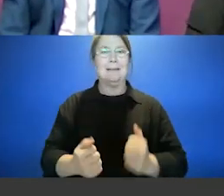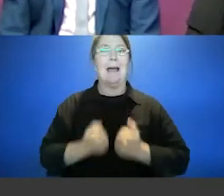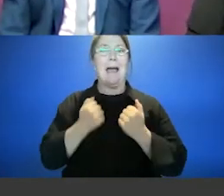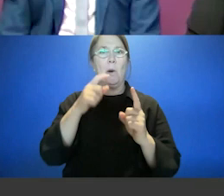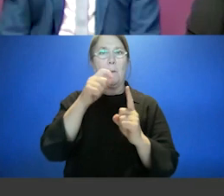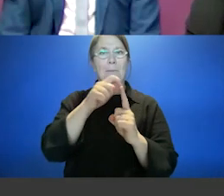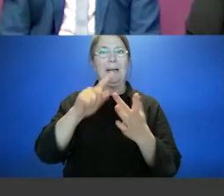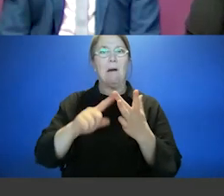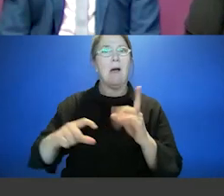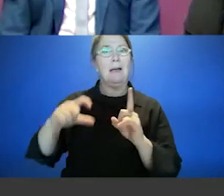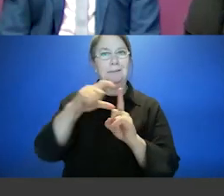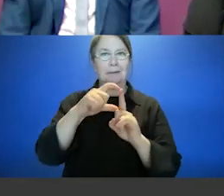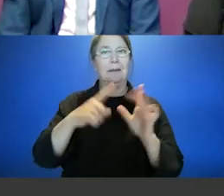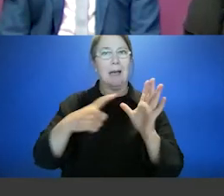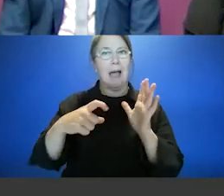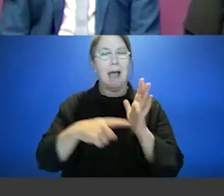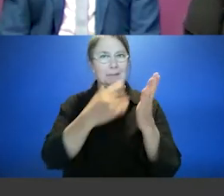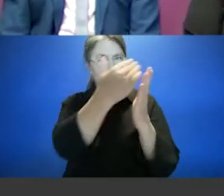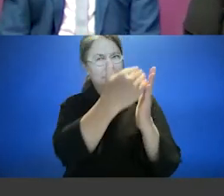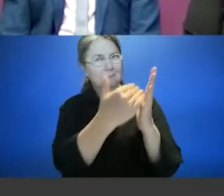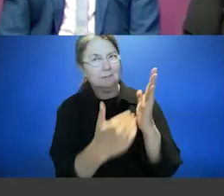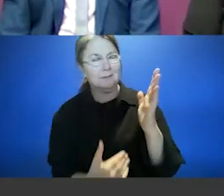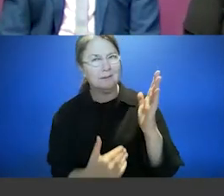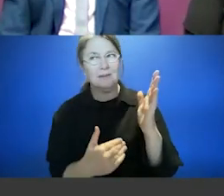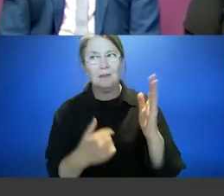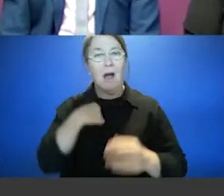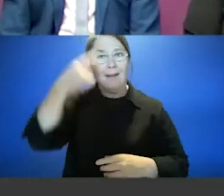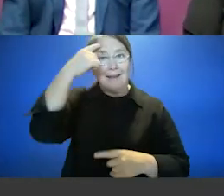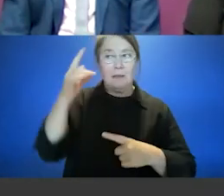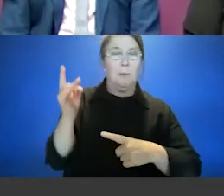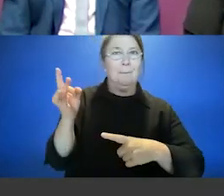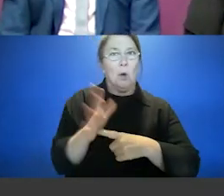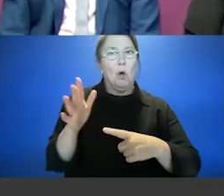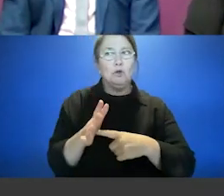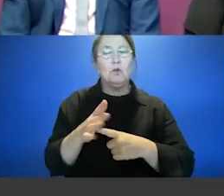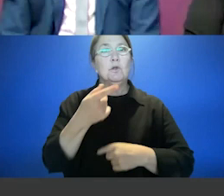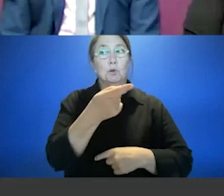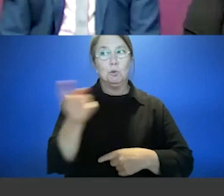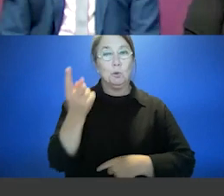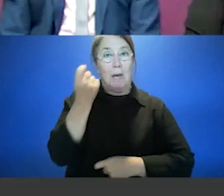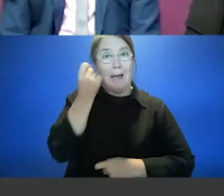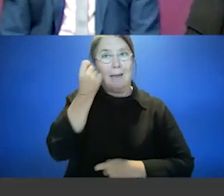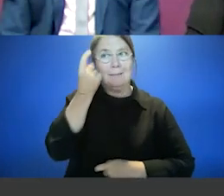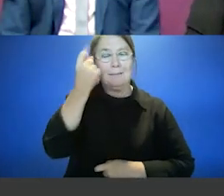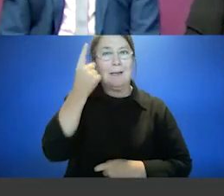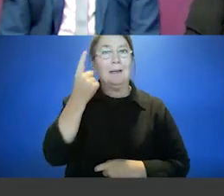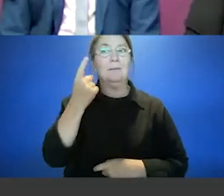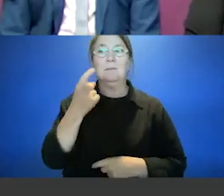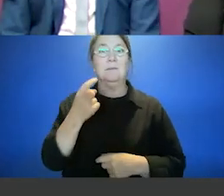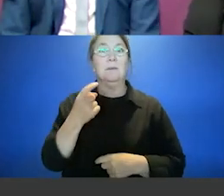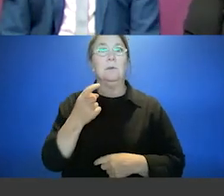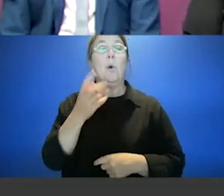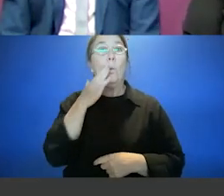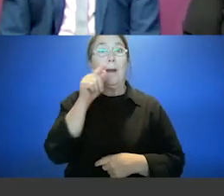detail. And I guess it's important to understand that the communication that we will have with